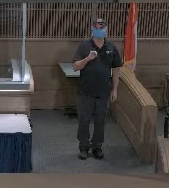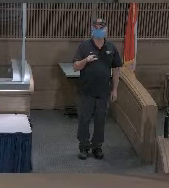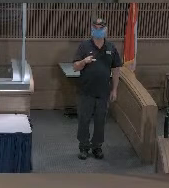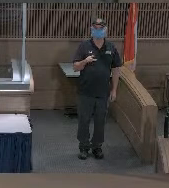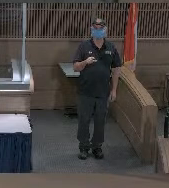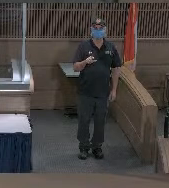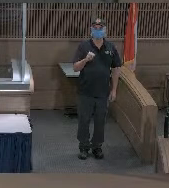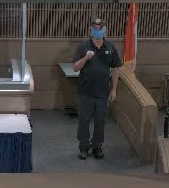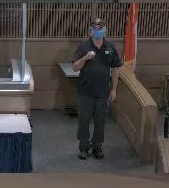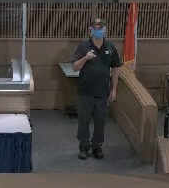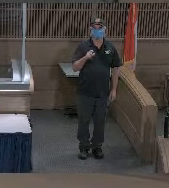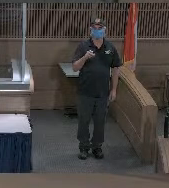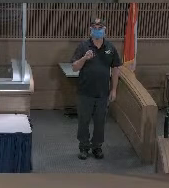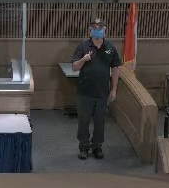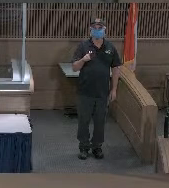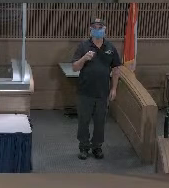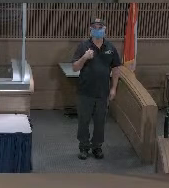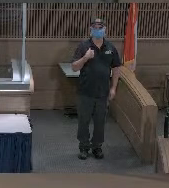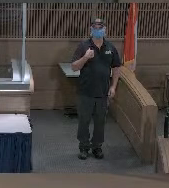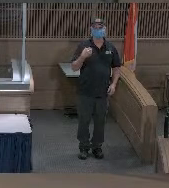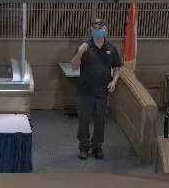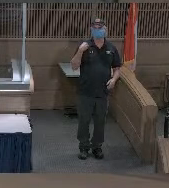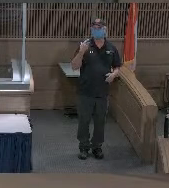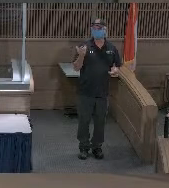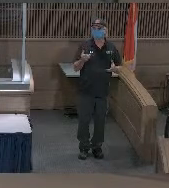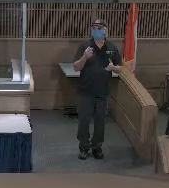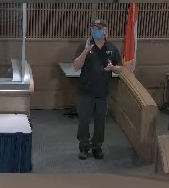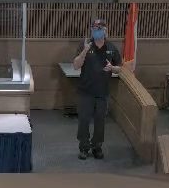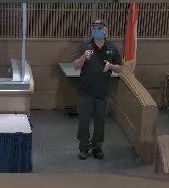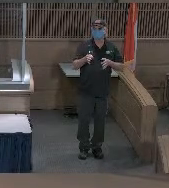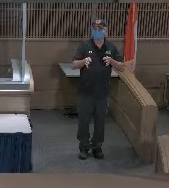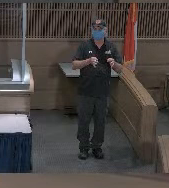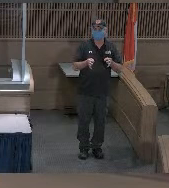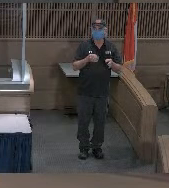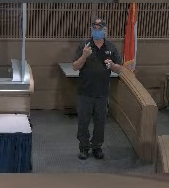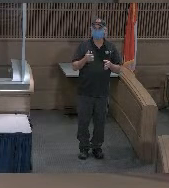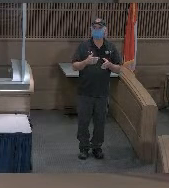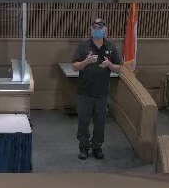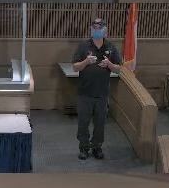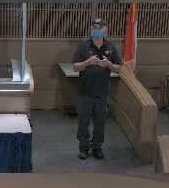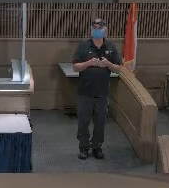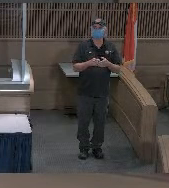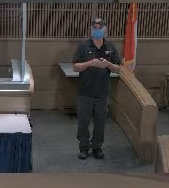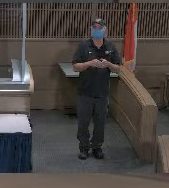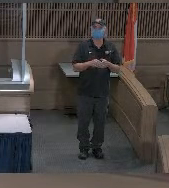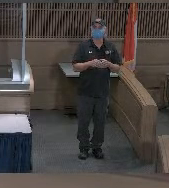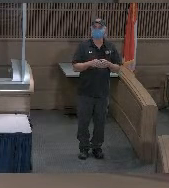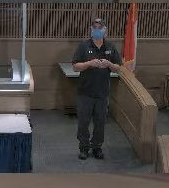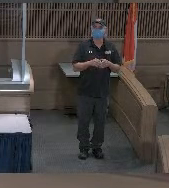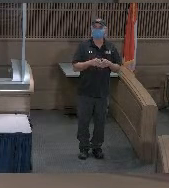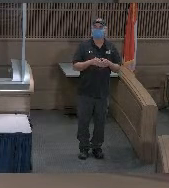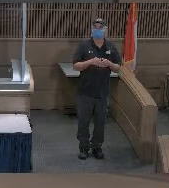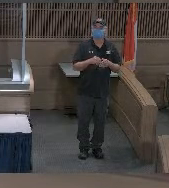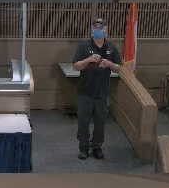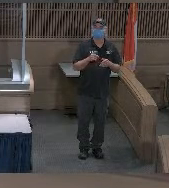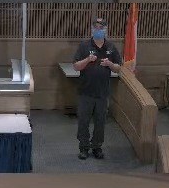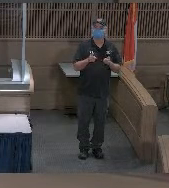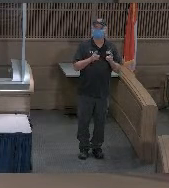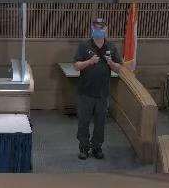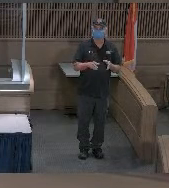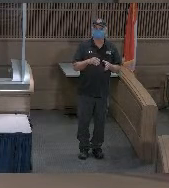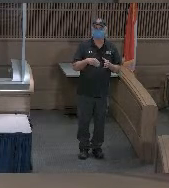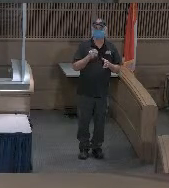Dougherty County Administrator, and I will be moderating today for Chief Scott, our Emergency Management Director, who is off